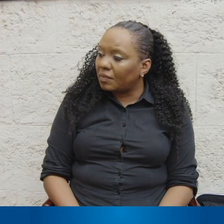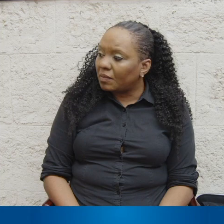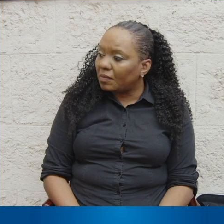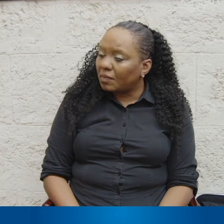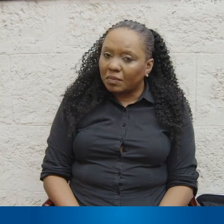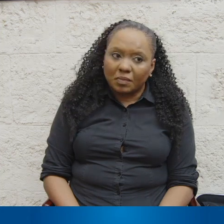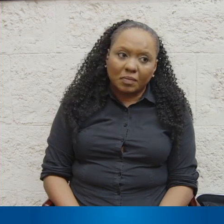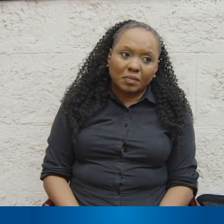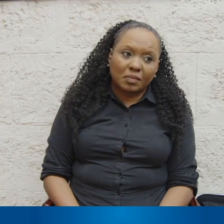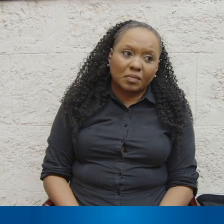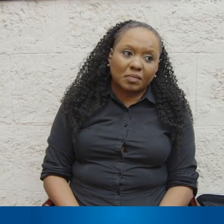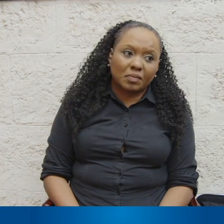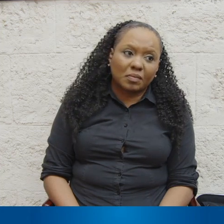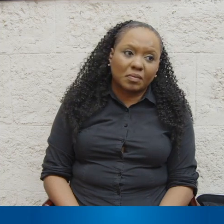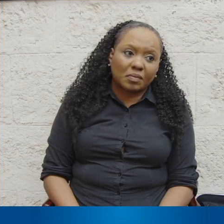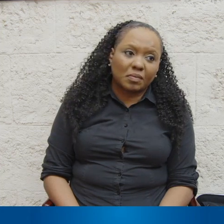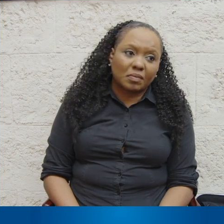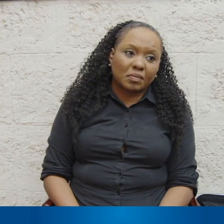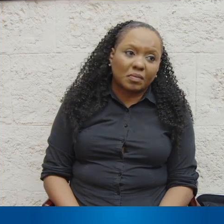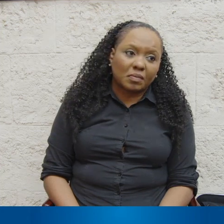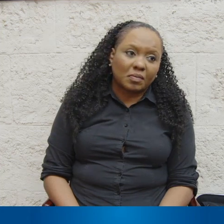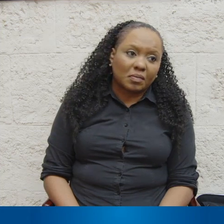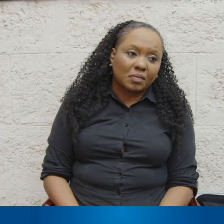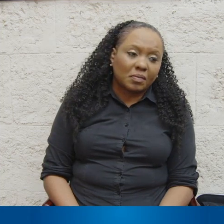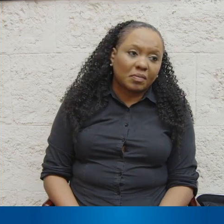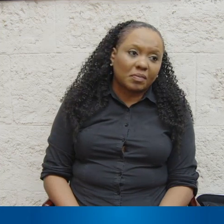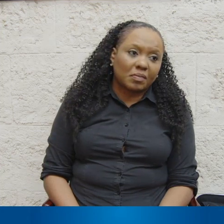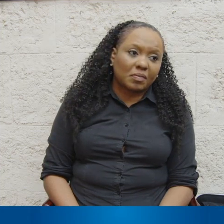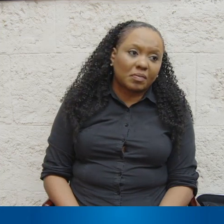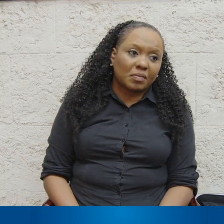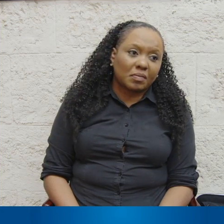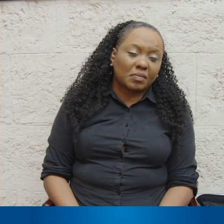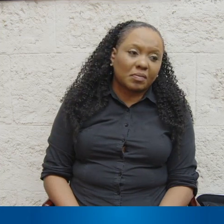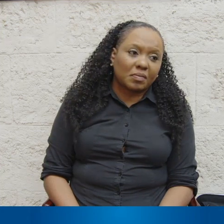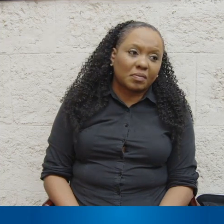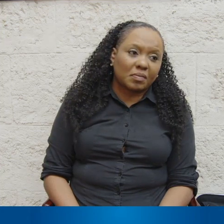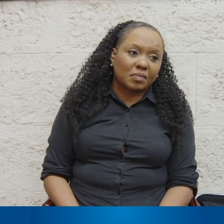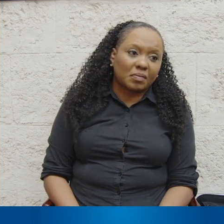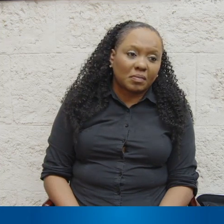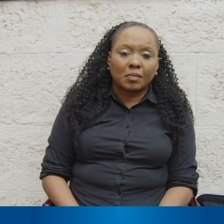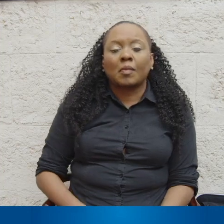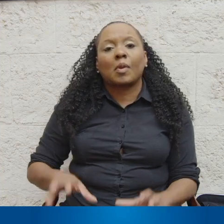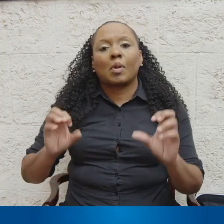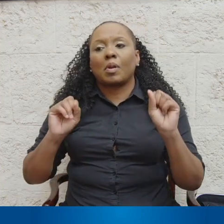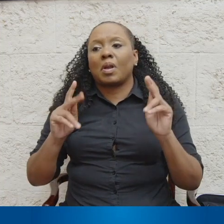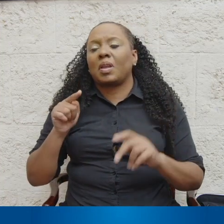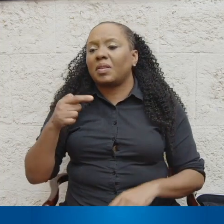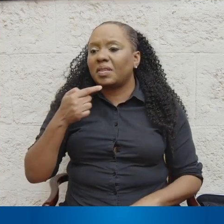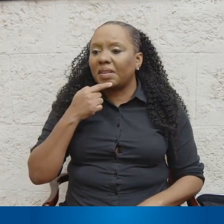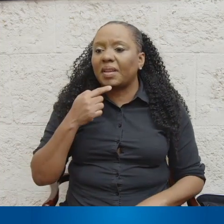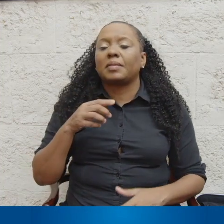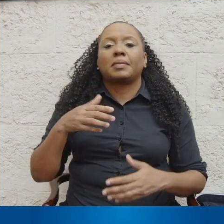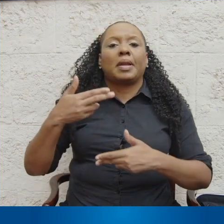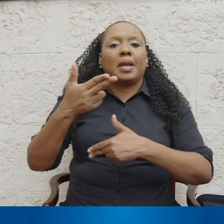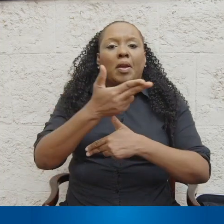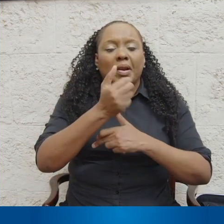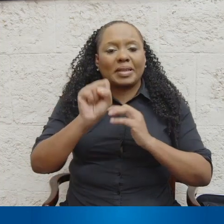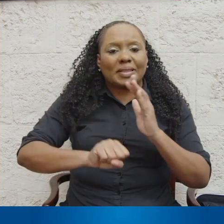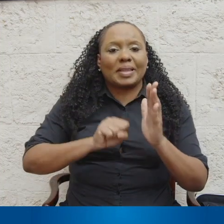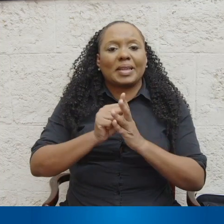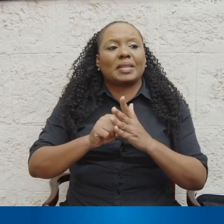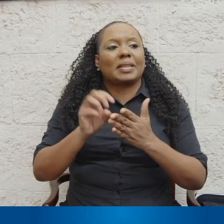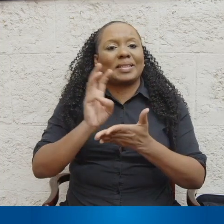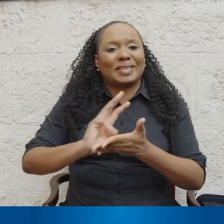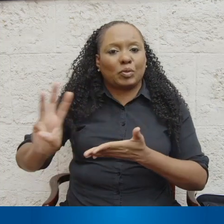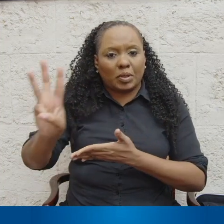What is it like of having these straps in place by the hurricane season?